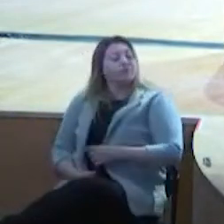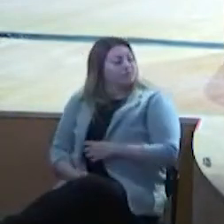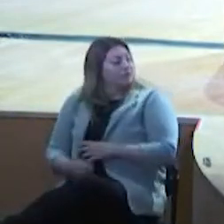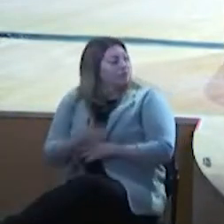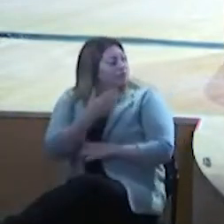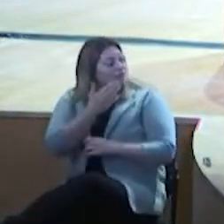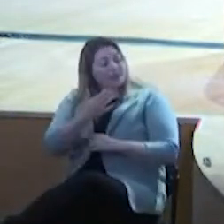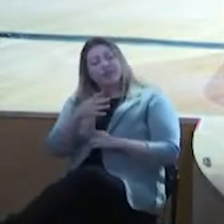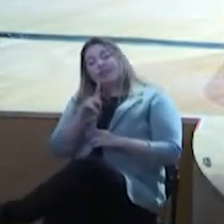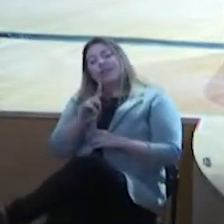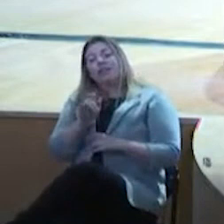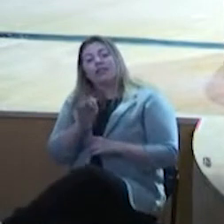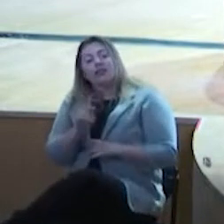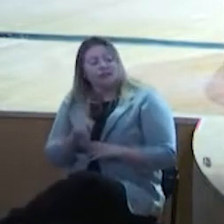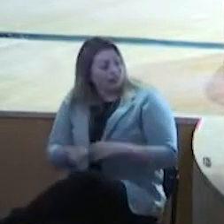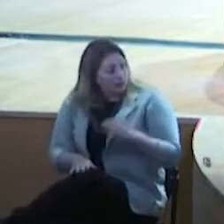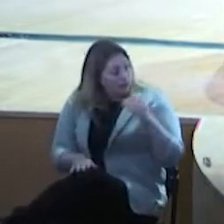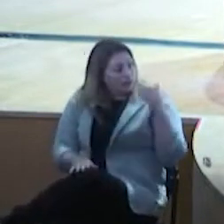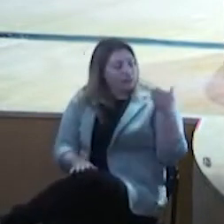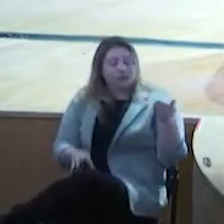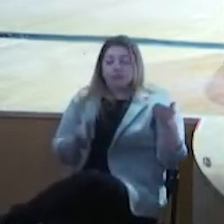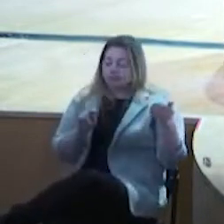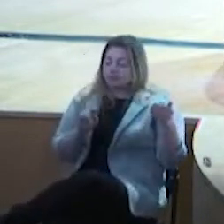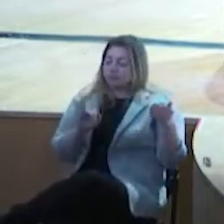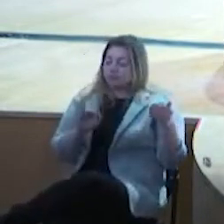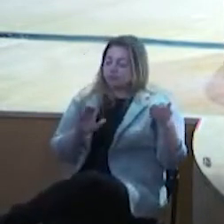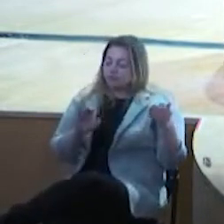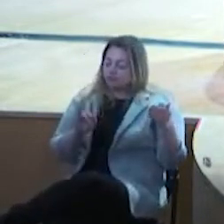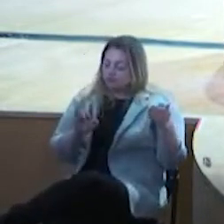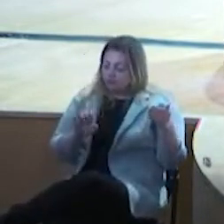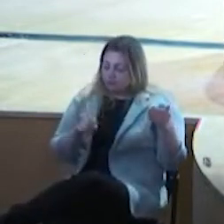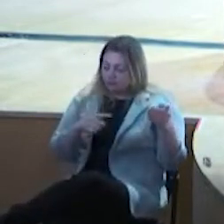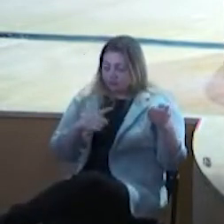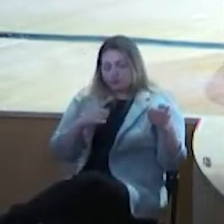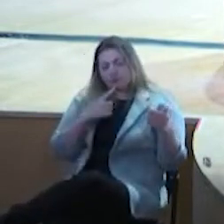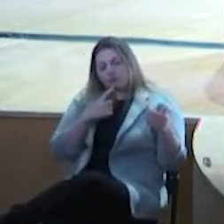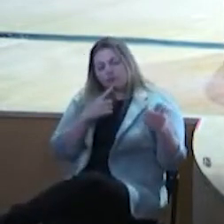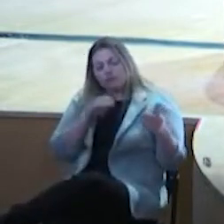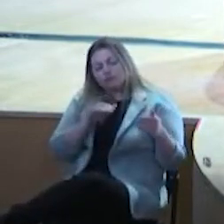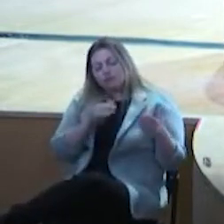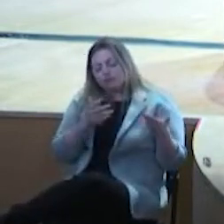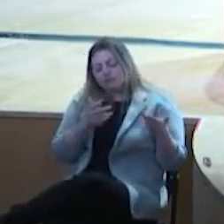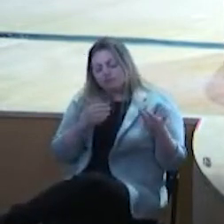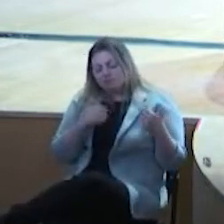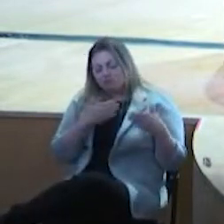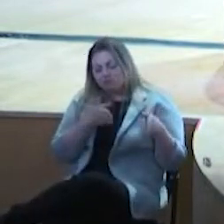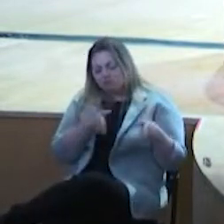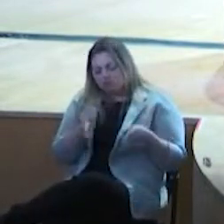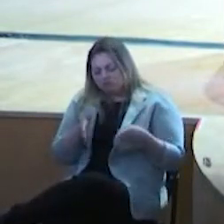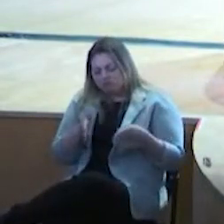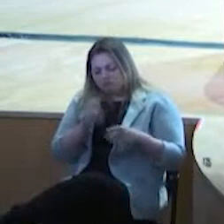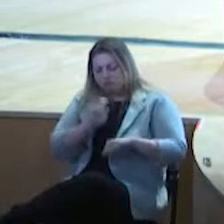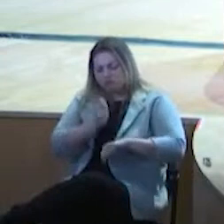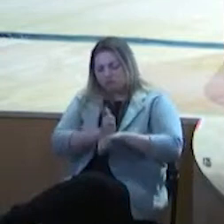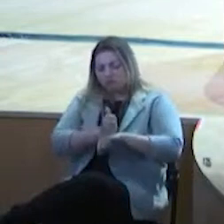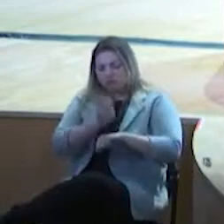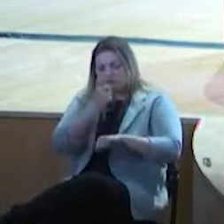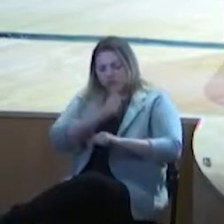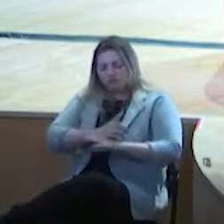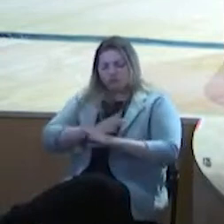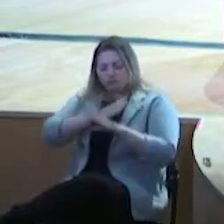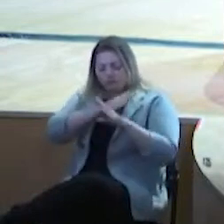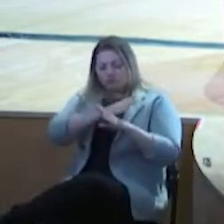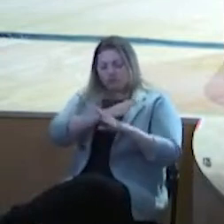And then, Nicole, can there or are there plans in place that to protect the sites in case of